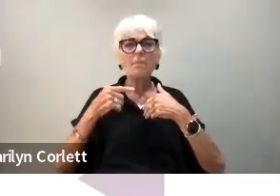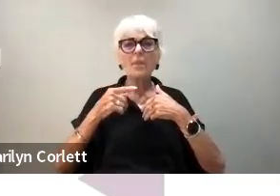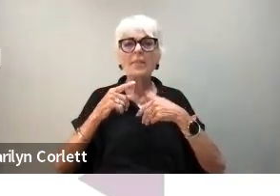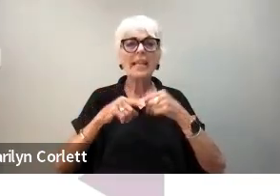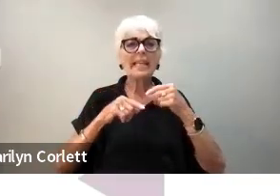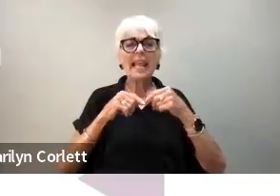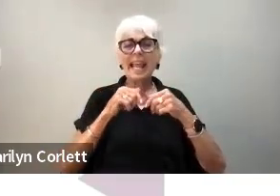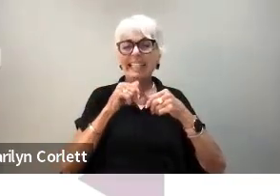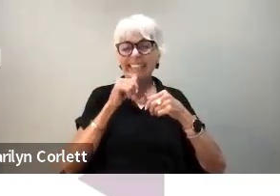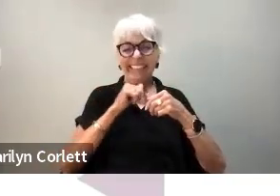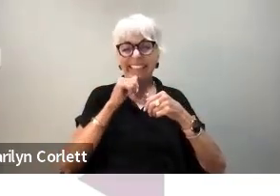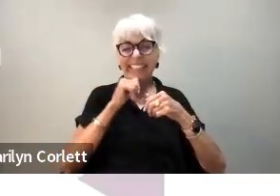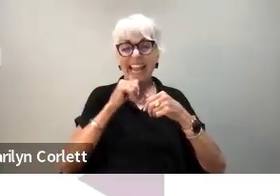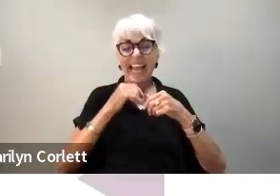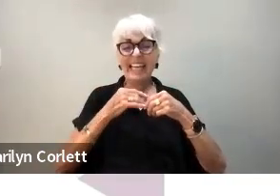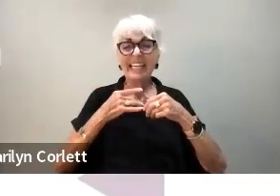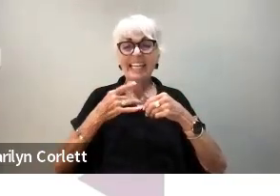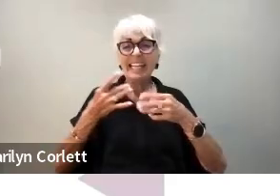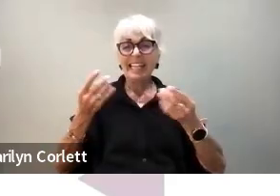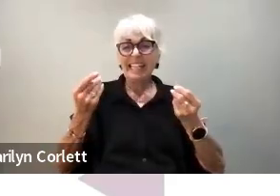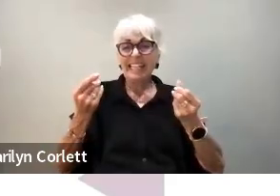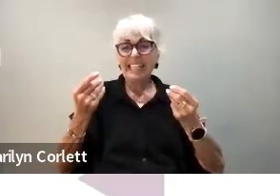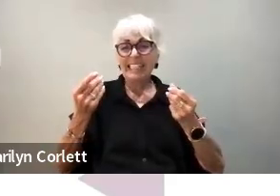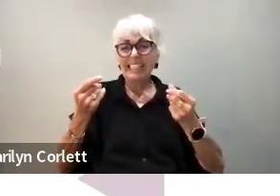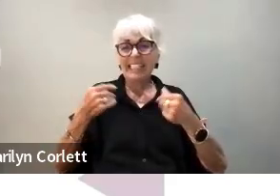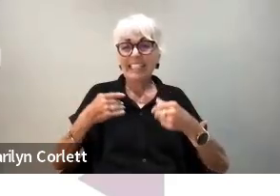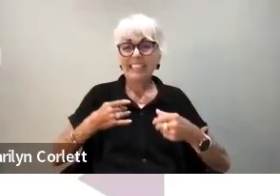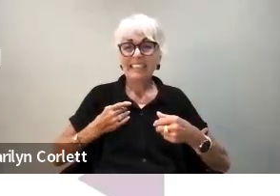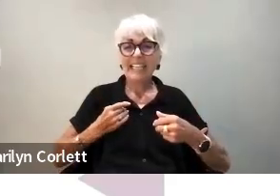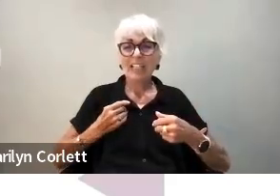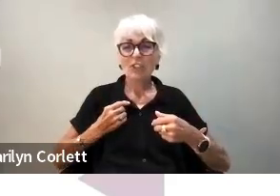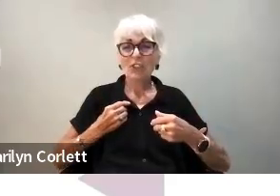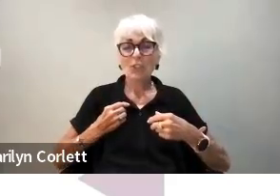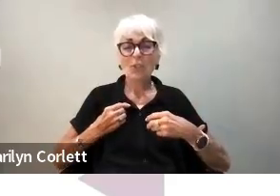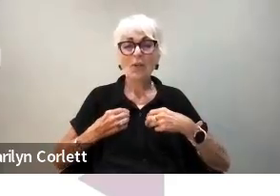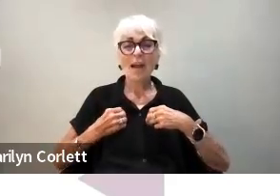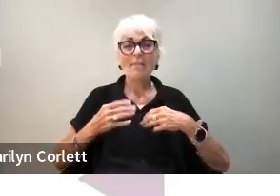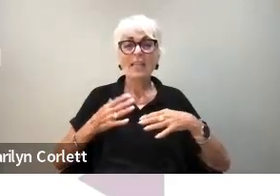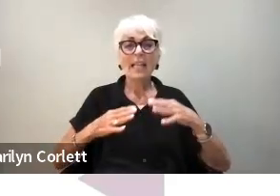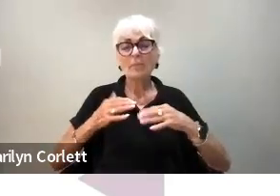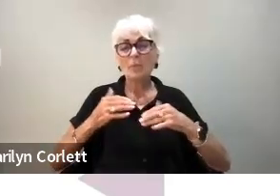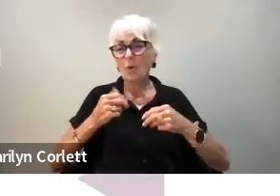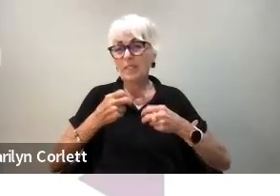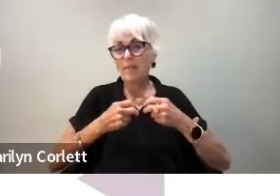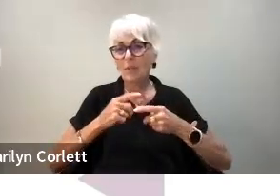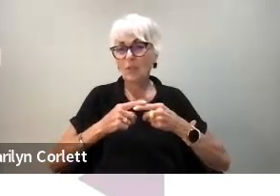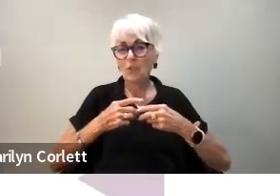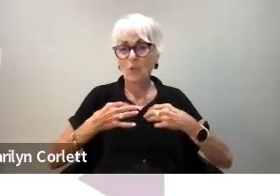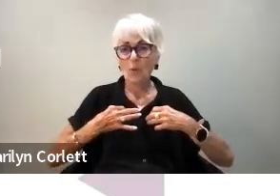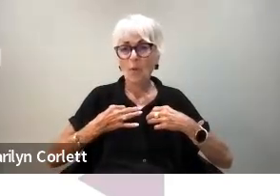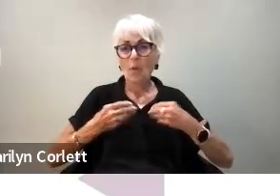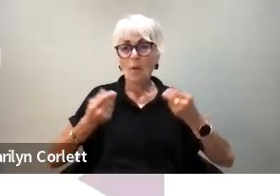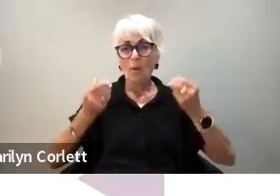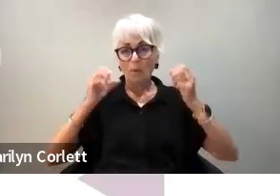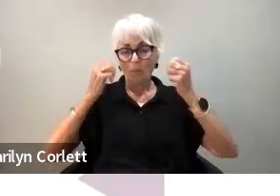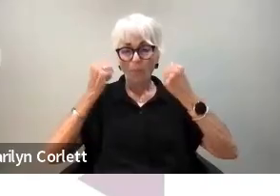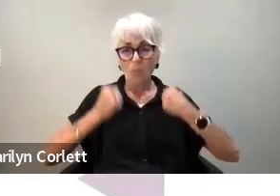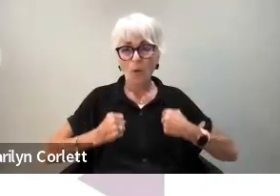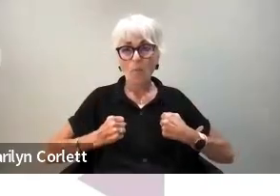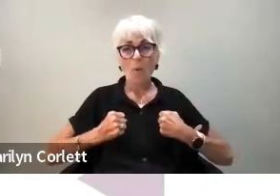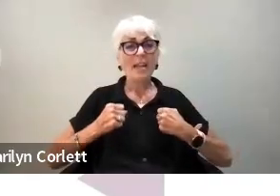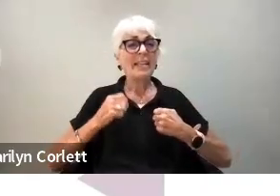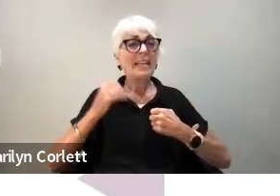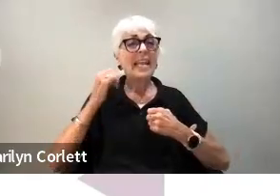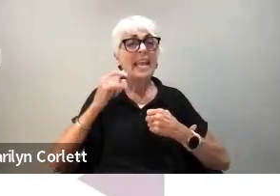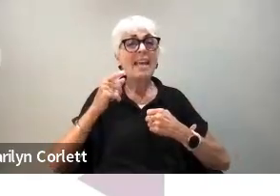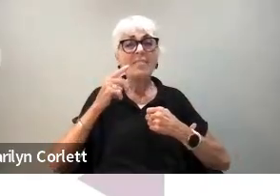stand the texture of costumes, or it might be difficult for folks to get them on. So if kids show up in their, comfortable clothes that